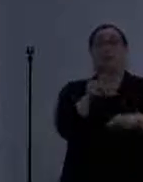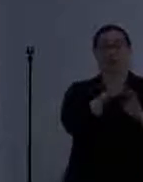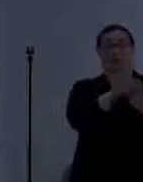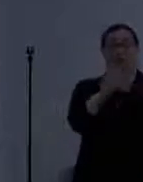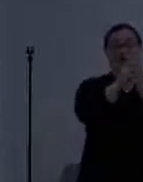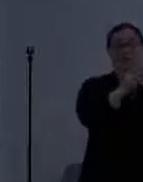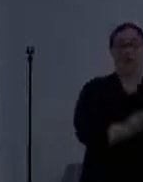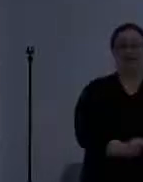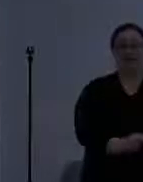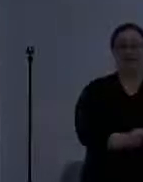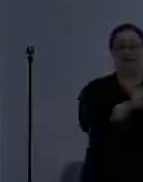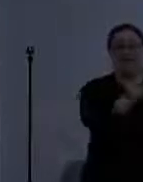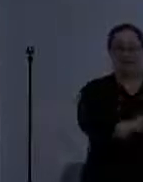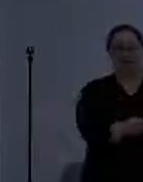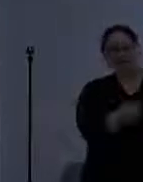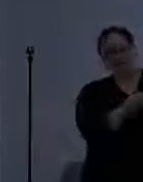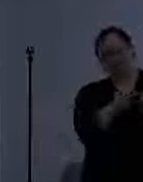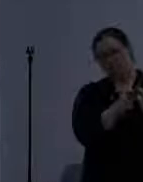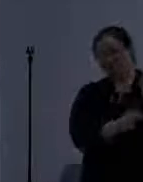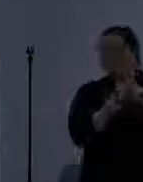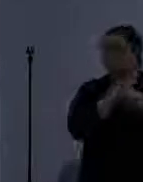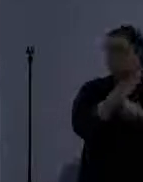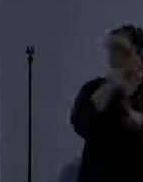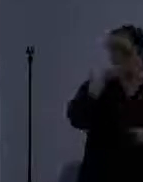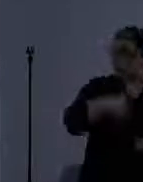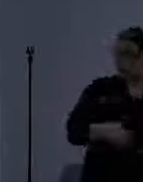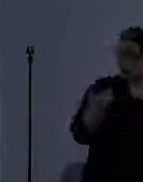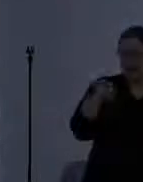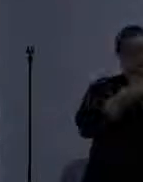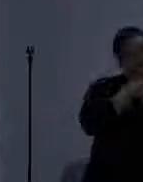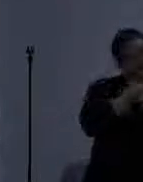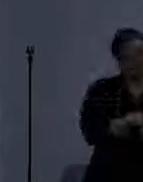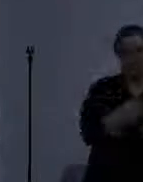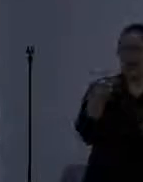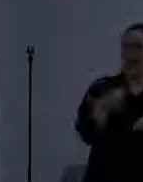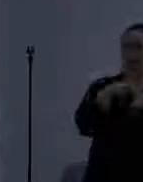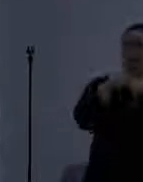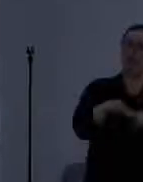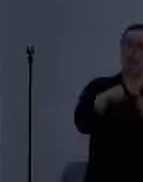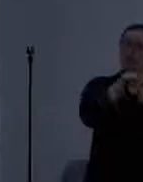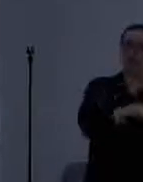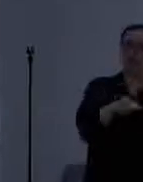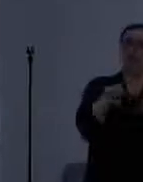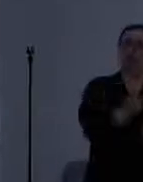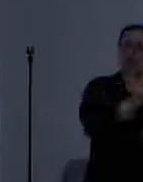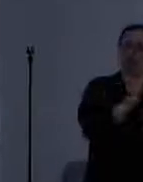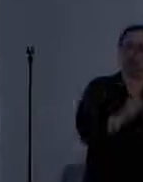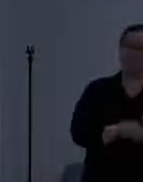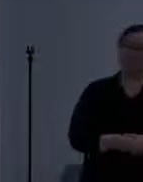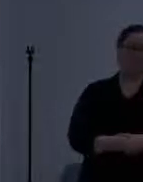with the code of conduct. So I'll talk a bit more in detail about the code of conduct in a moment.